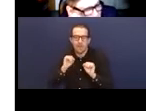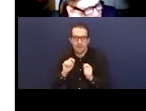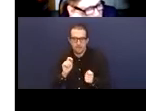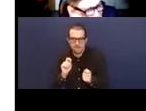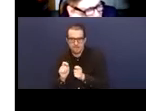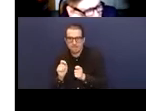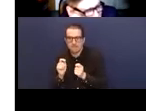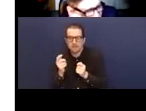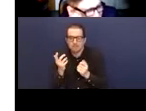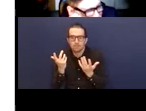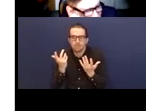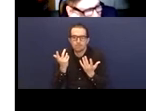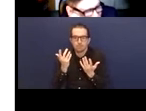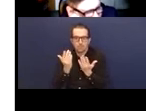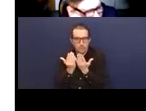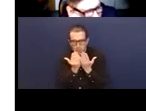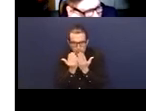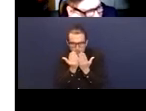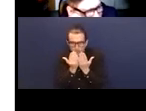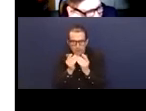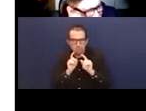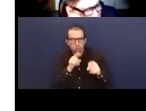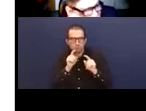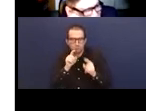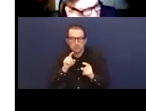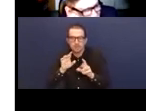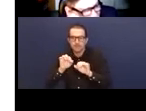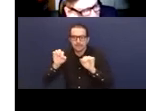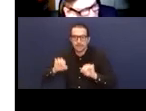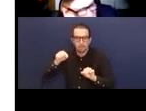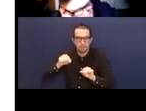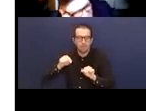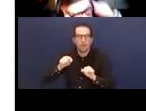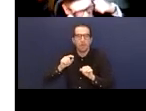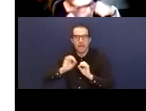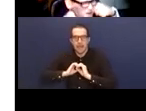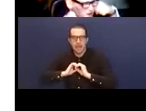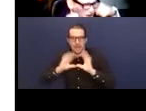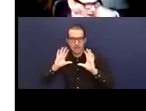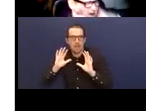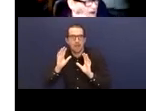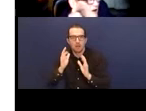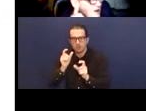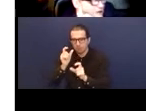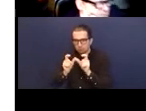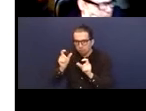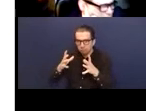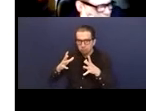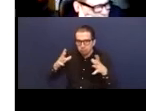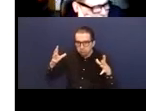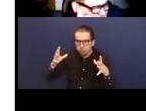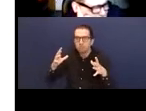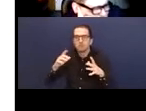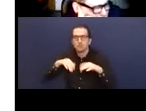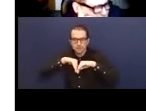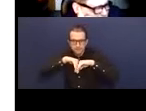schools, is not the solution. The solution has to be the training and accommodation and in the